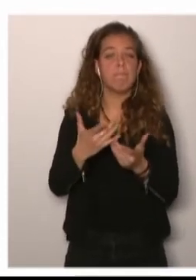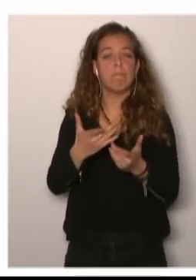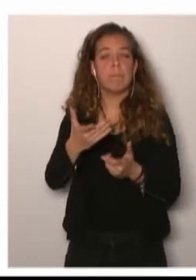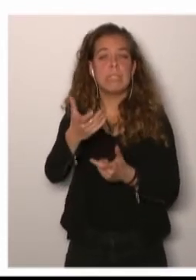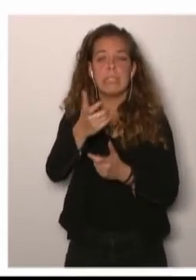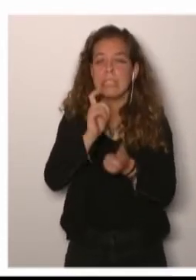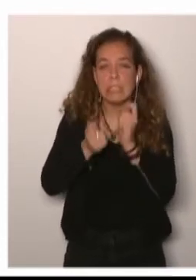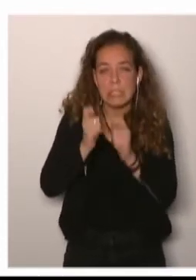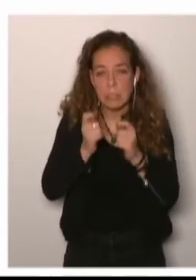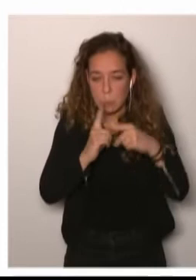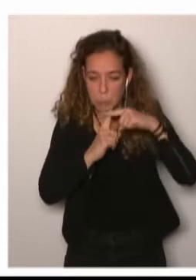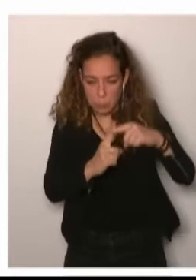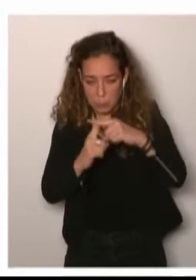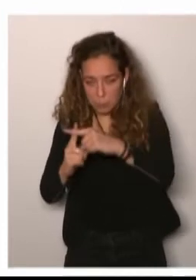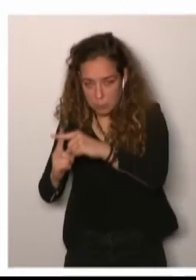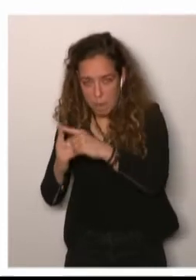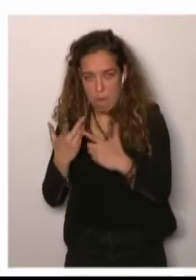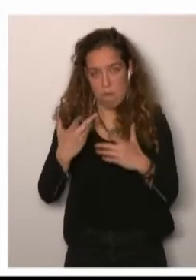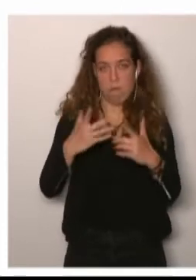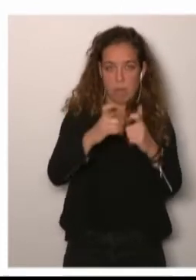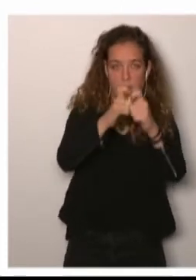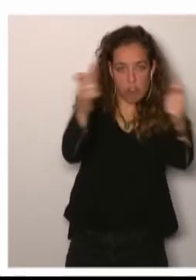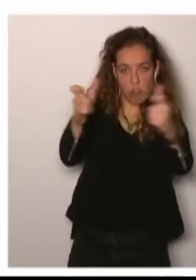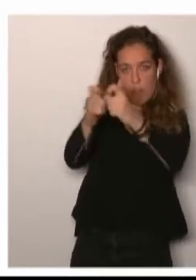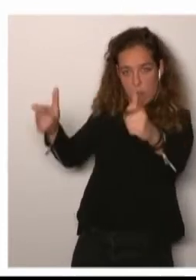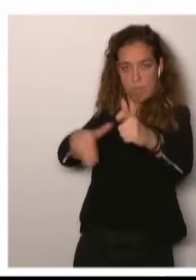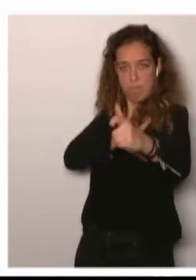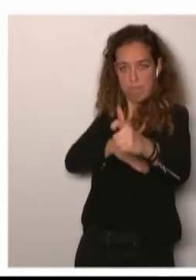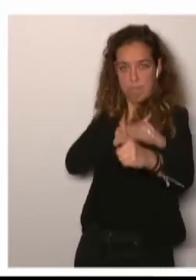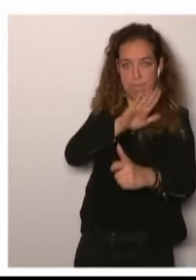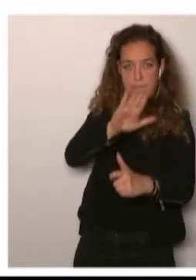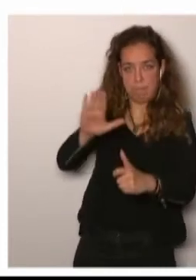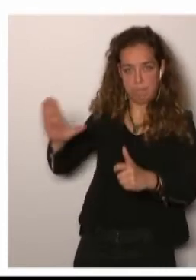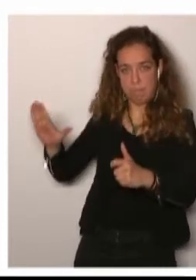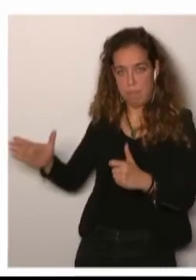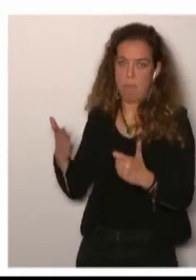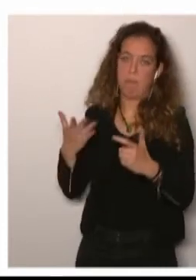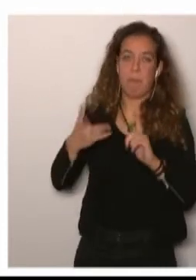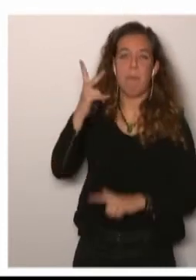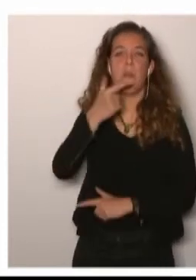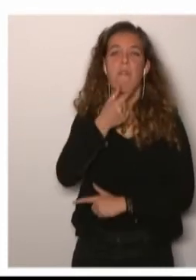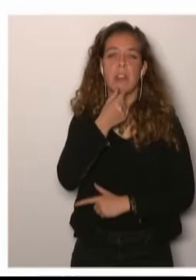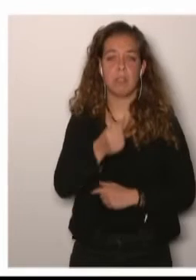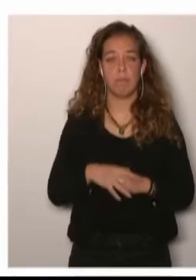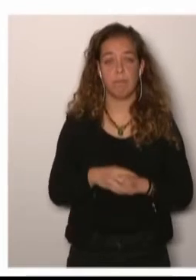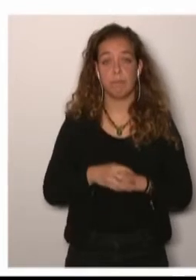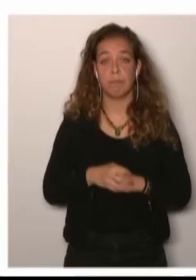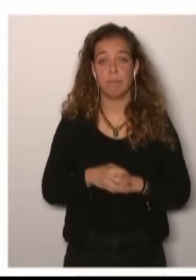monthly pediatric cluster calls, with the objective to foster regulatory coordination on global development efforts.